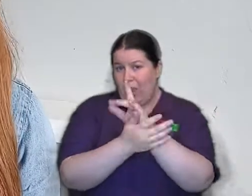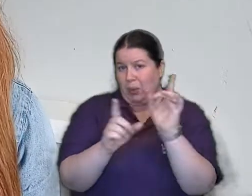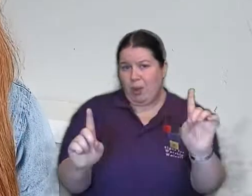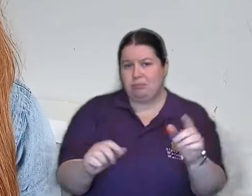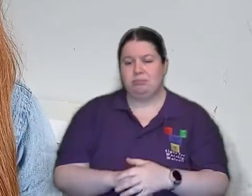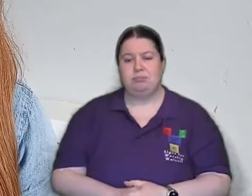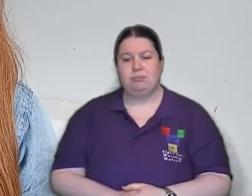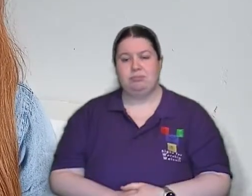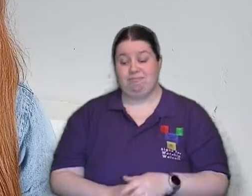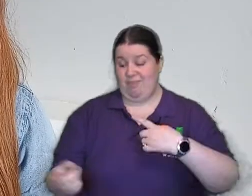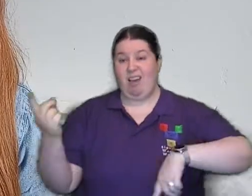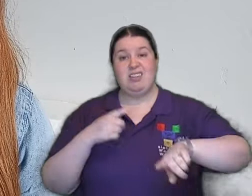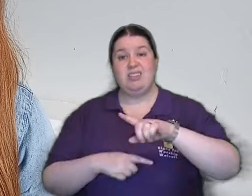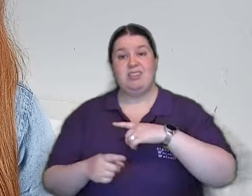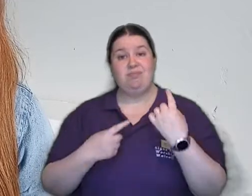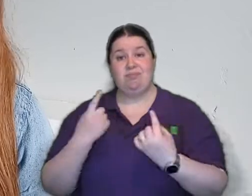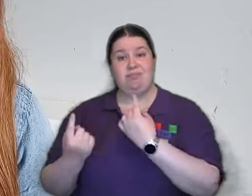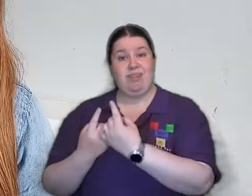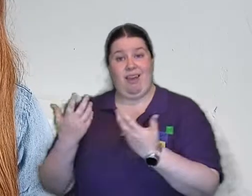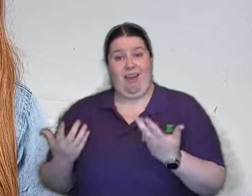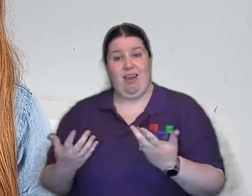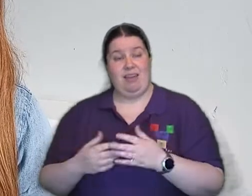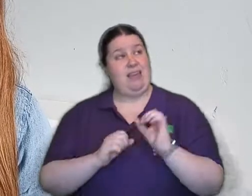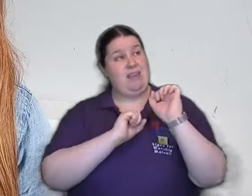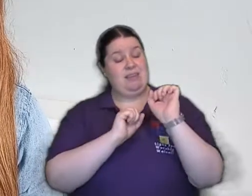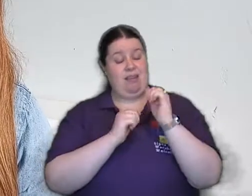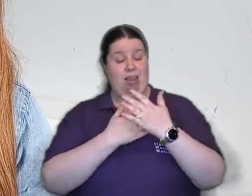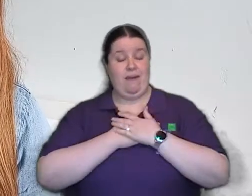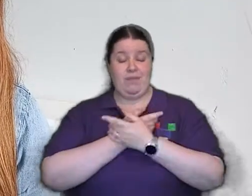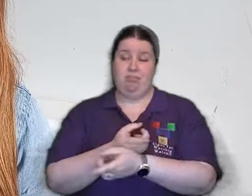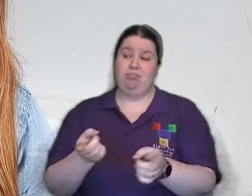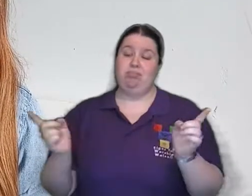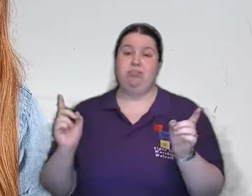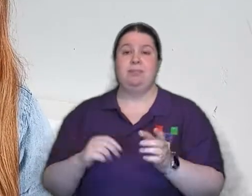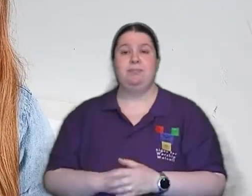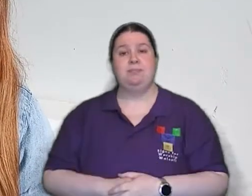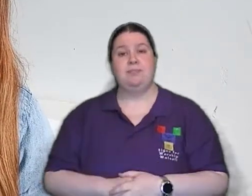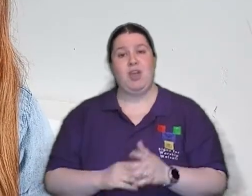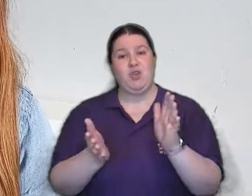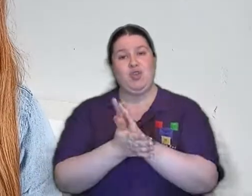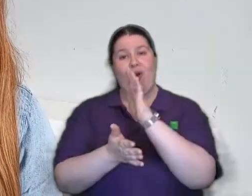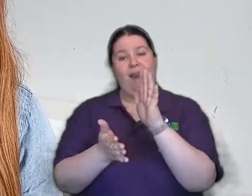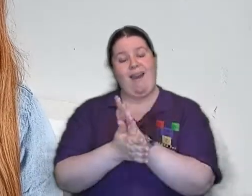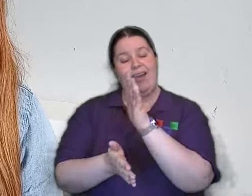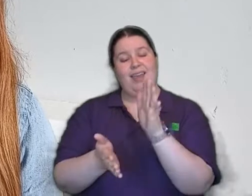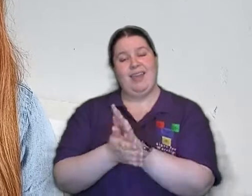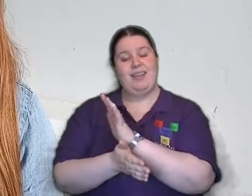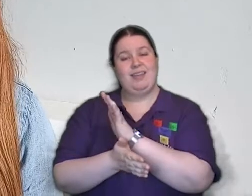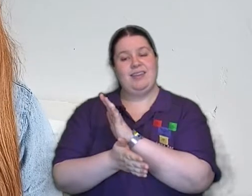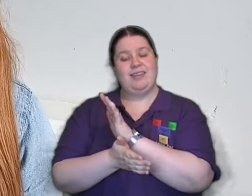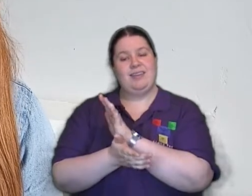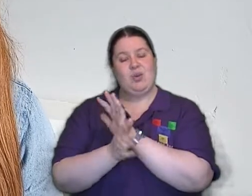What was the joy set before him? It was us, his loved ones, his children.